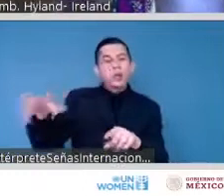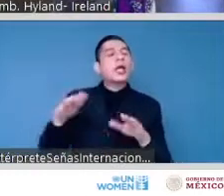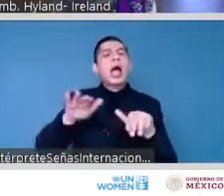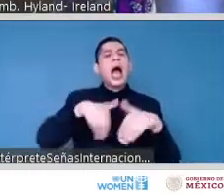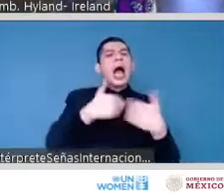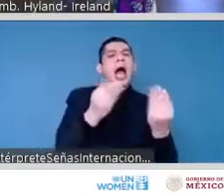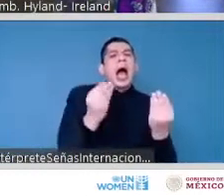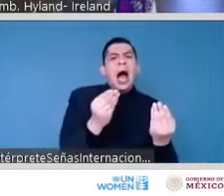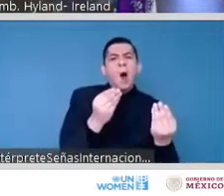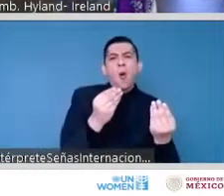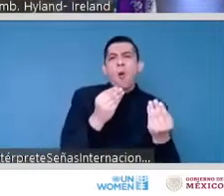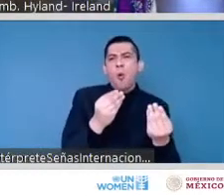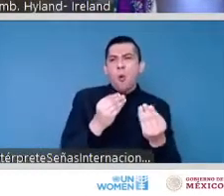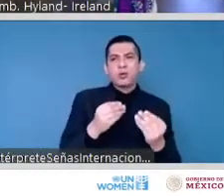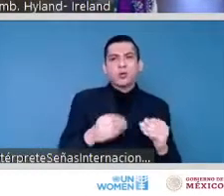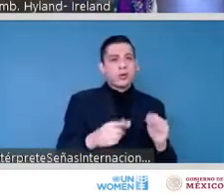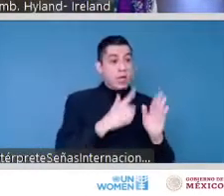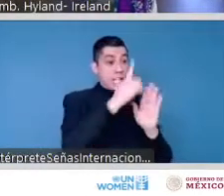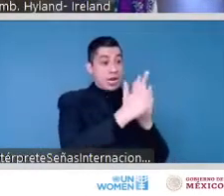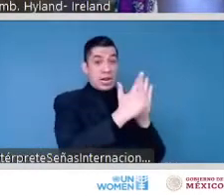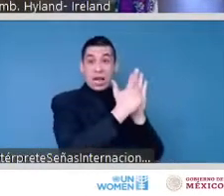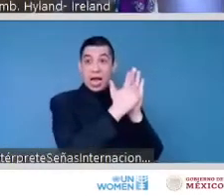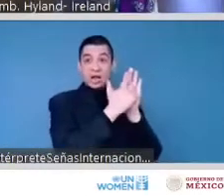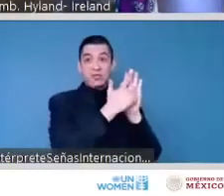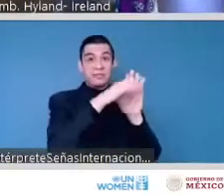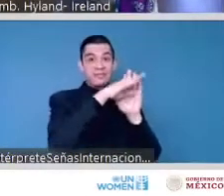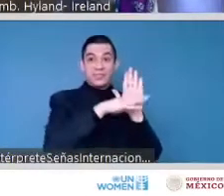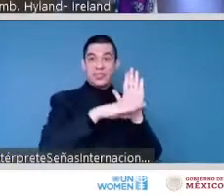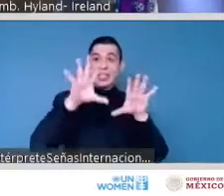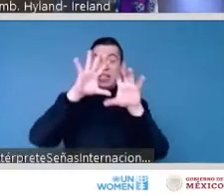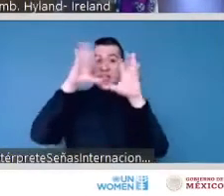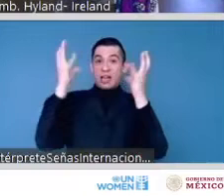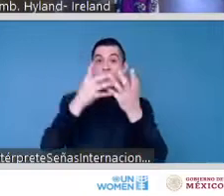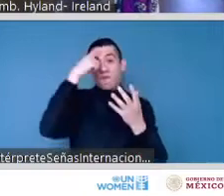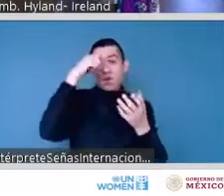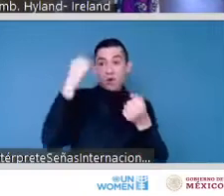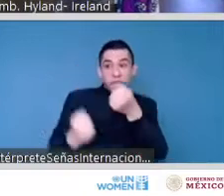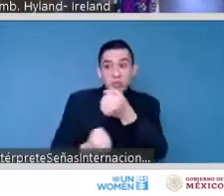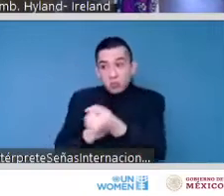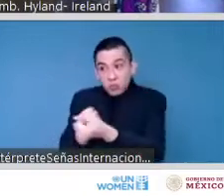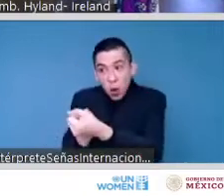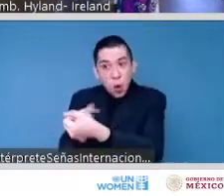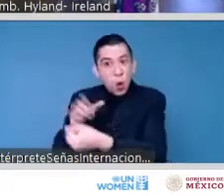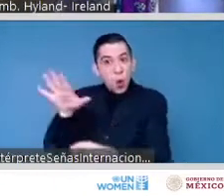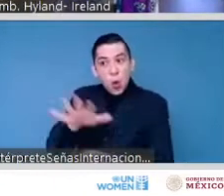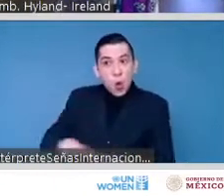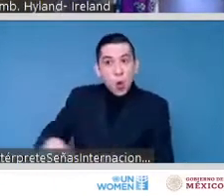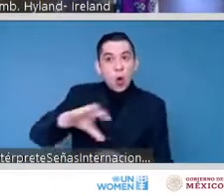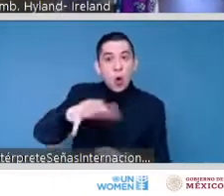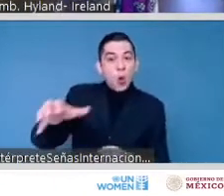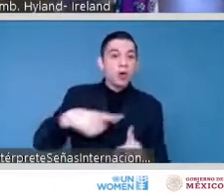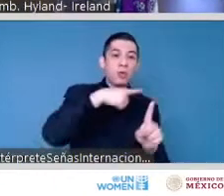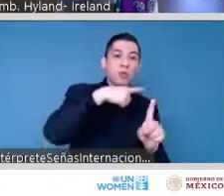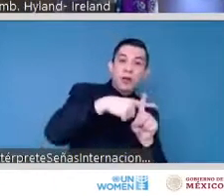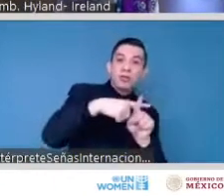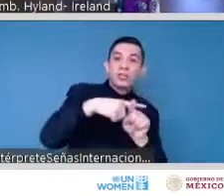strength and weakness of the international humanitarian law in preventing and responding to violence experienced by women in conflict and